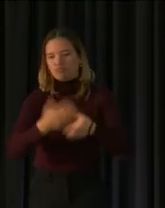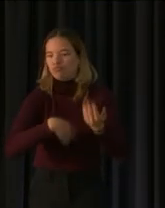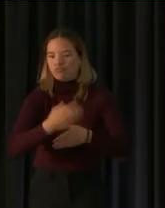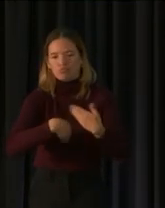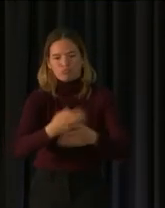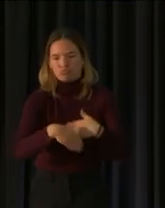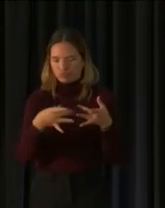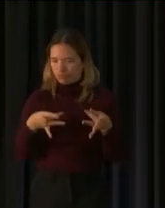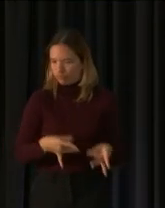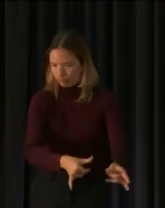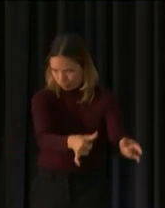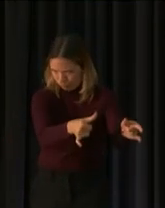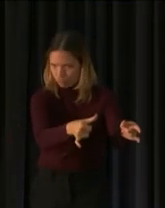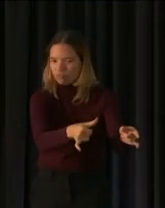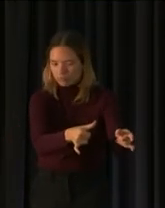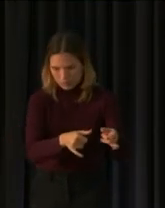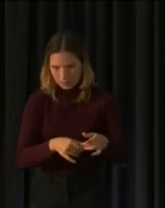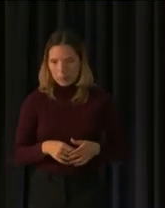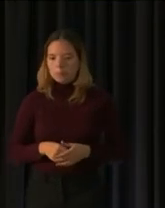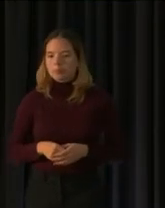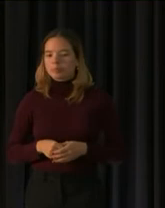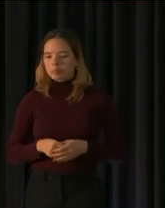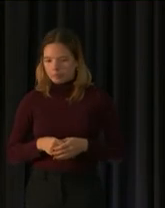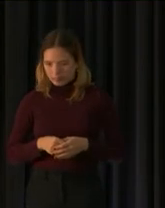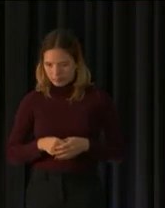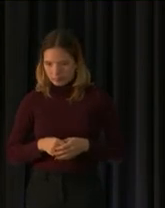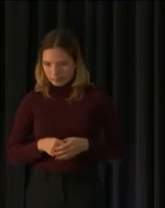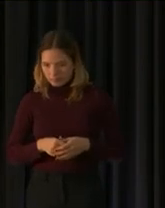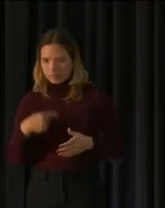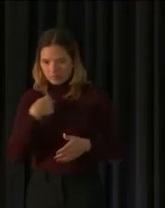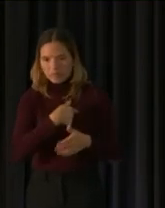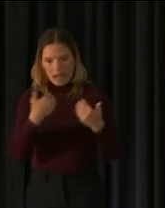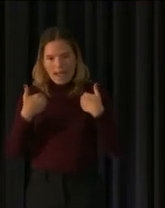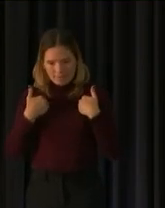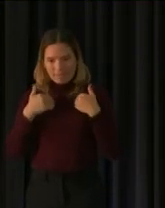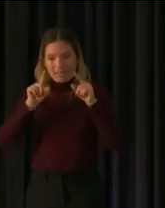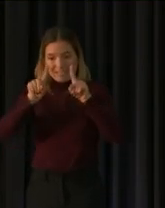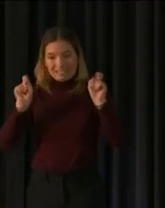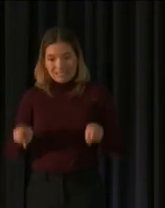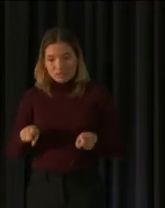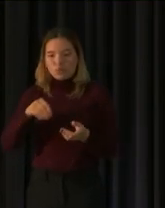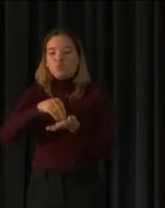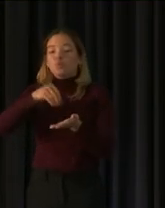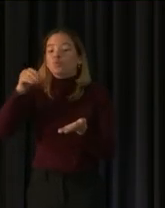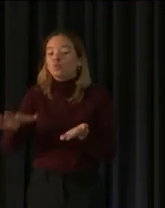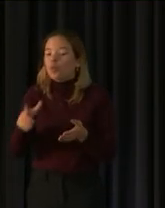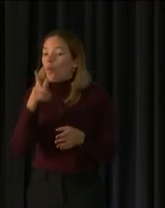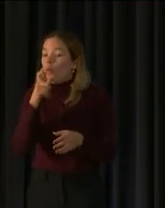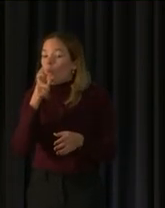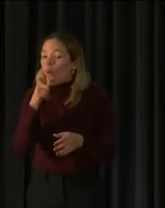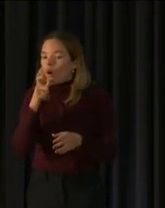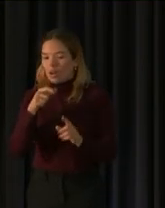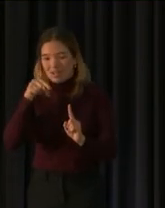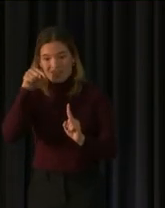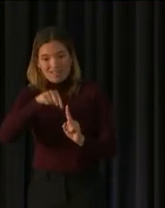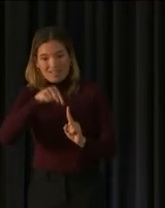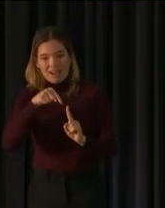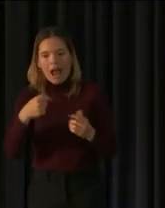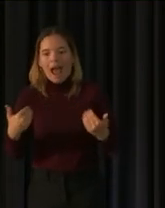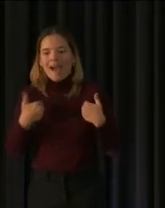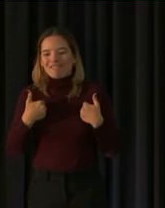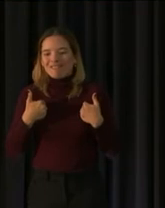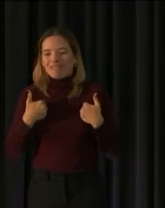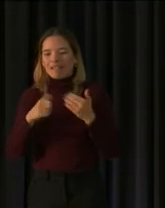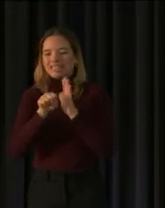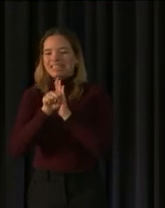robust asymptomatic and symptomatic testing protocol where we can test students who are not showing any symptoms or who are not vaccinated